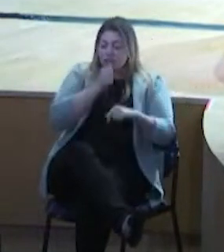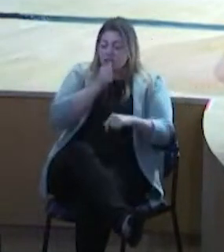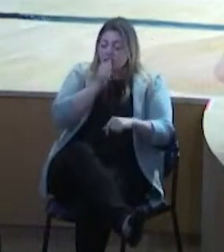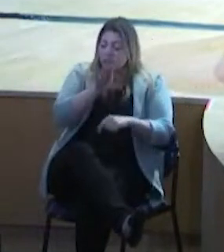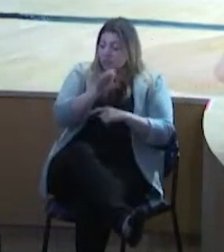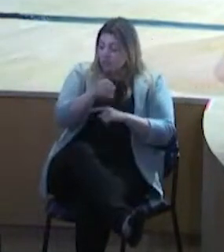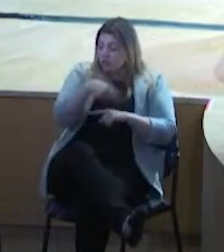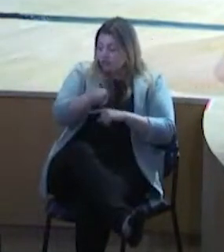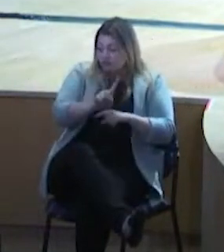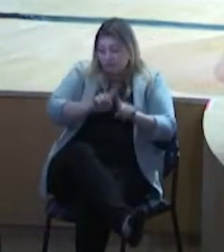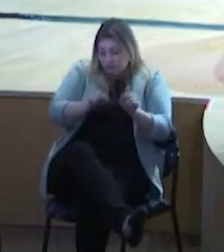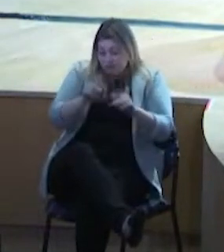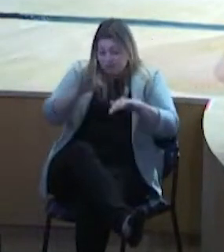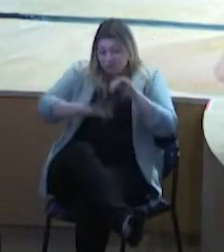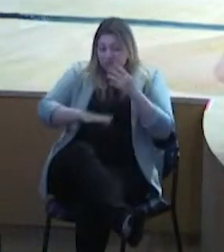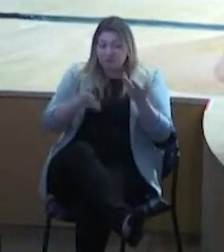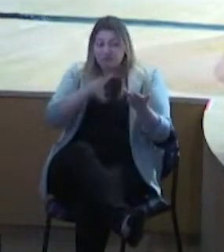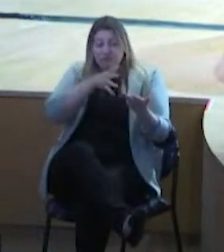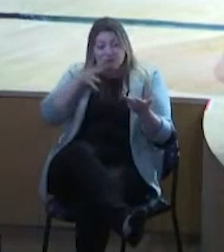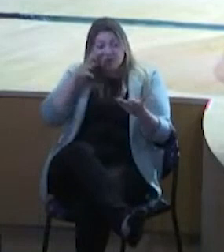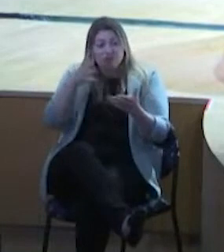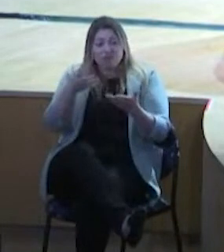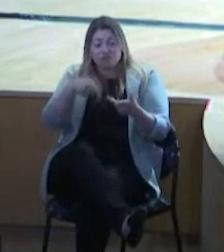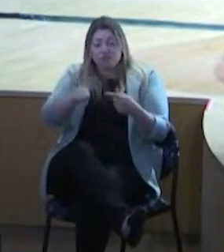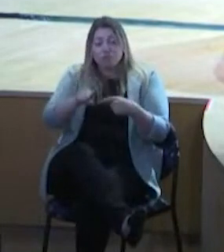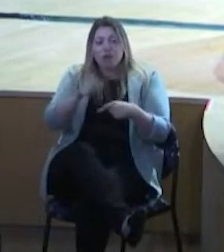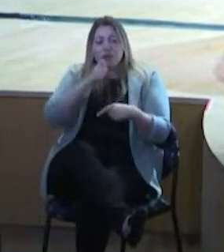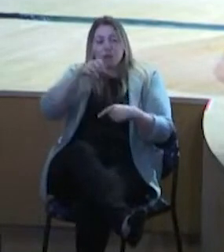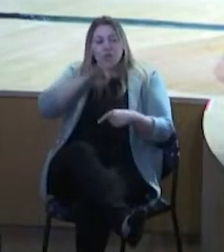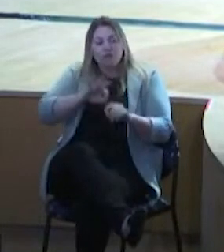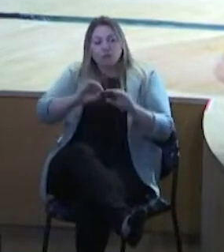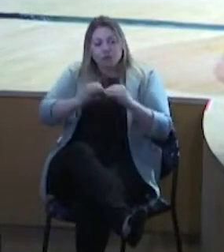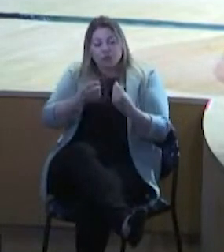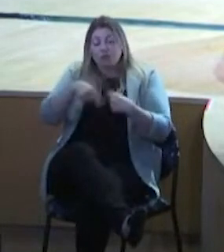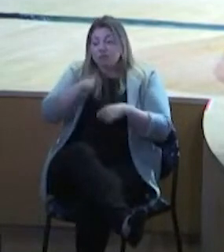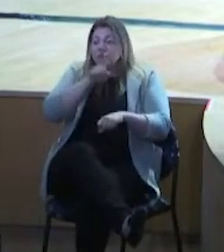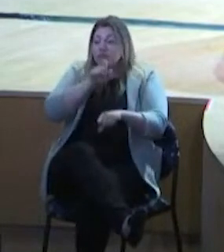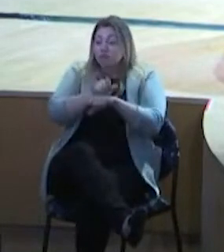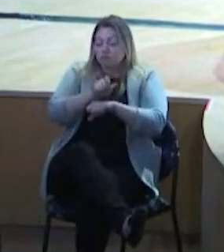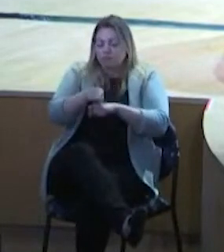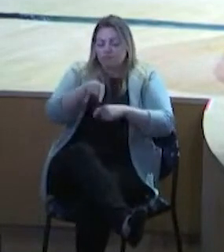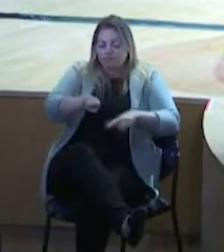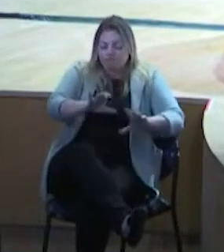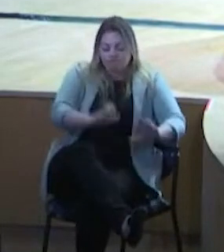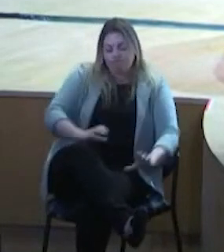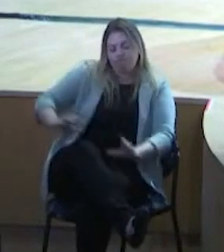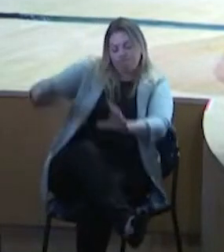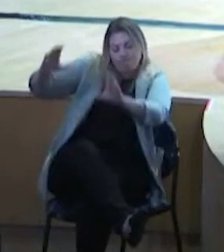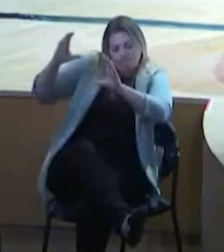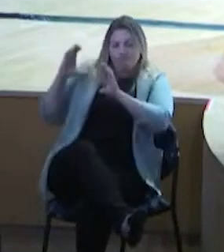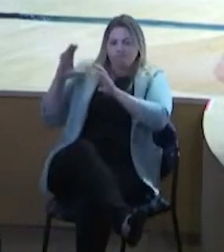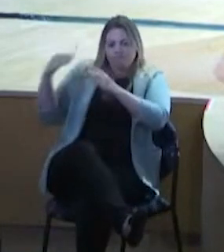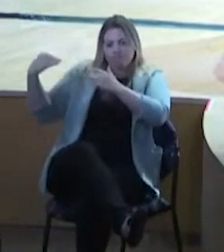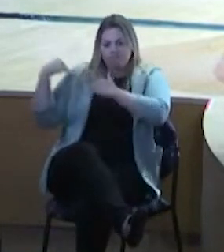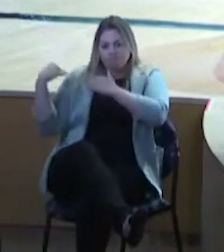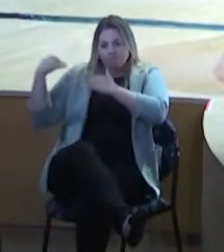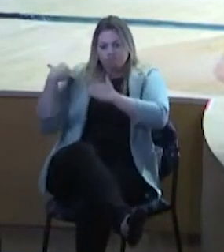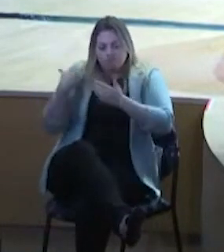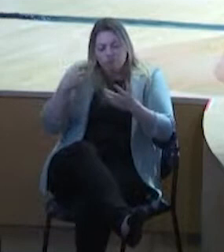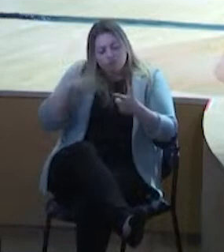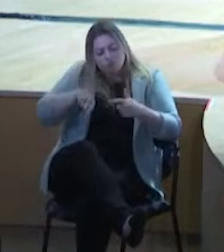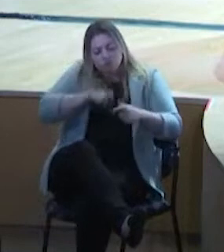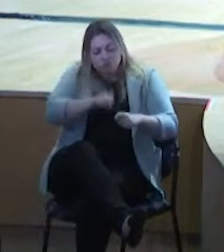different agricultural farms, nonprofit organizations were the ones that really picked up that weight and carried that responsibility to feed the